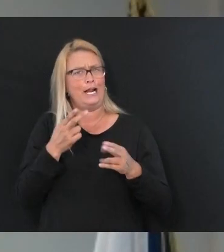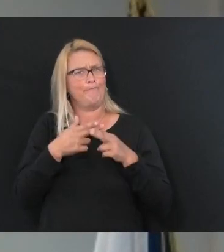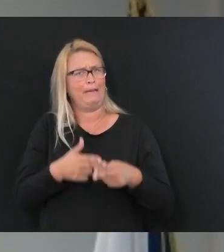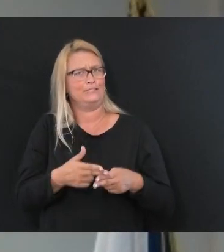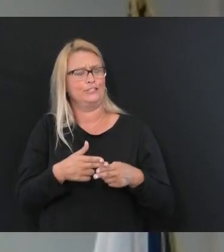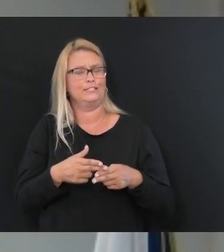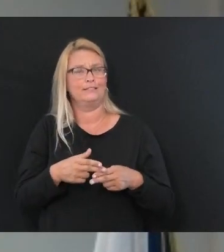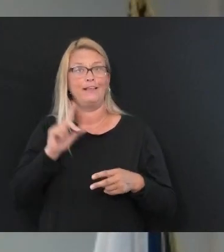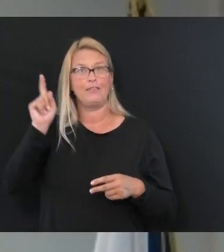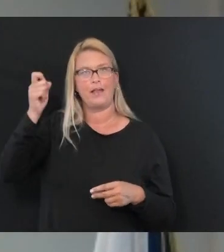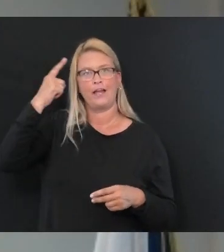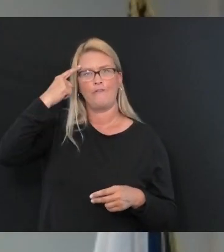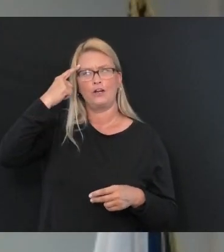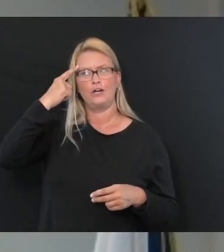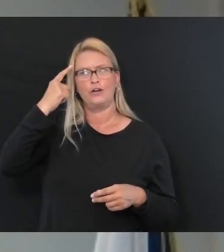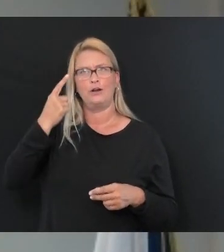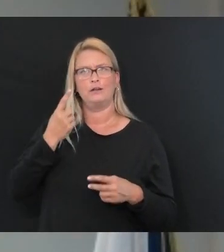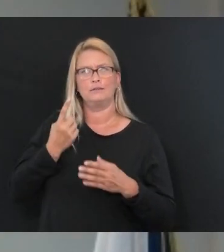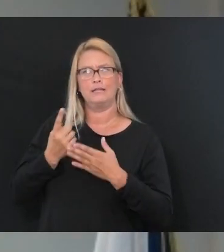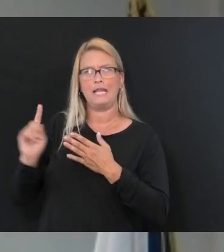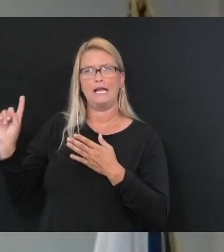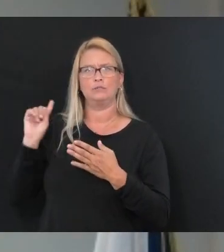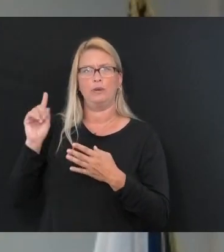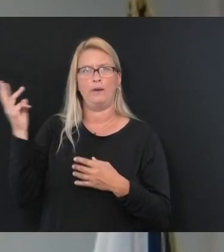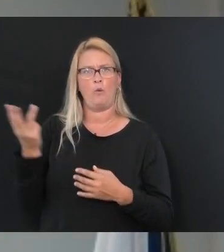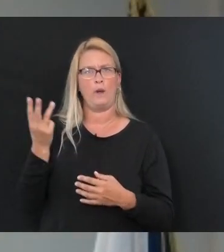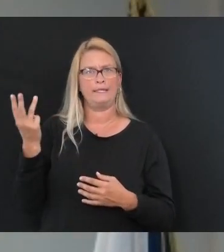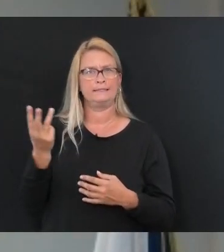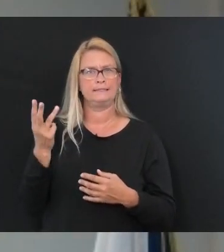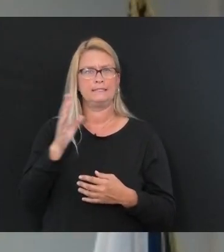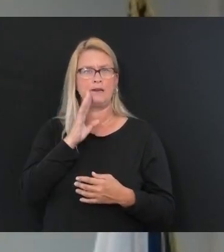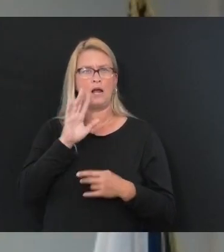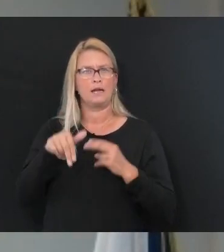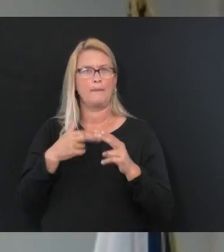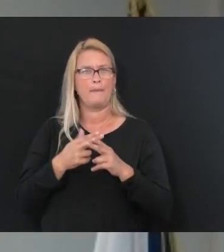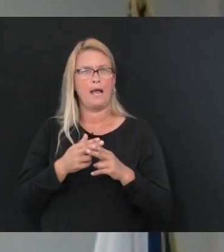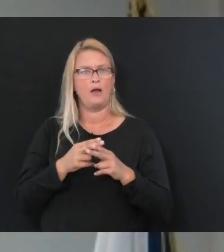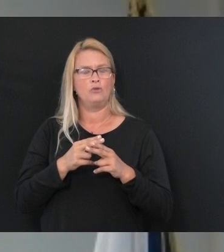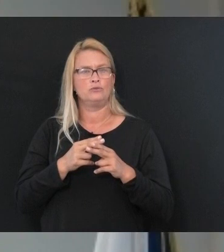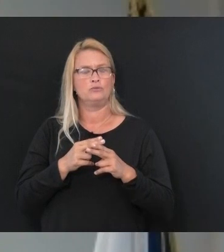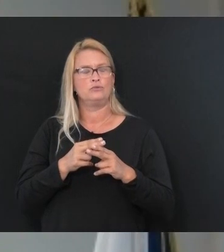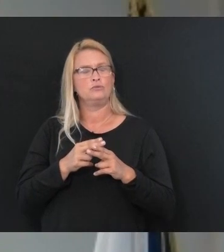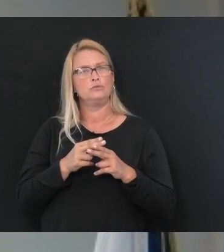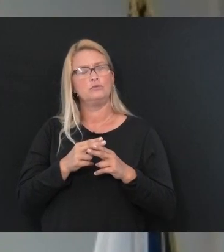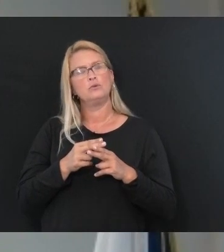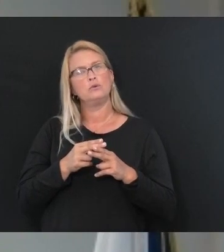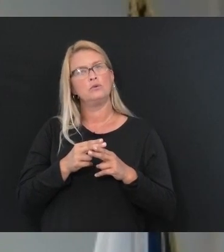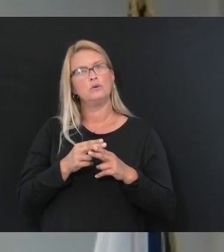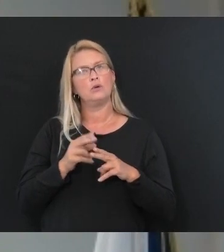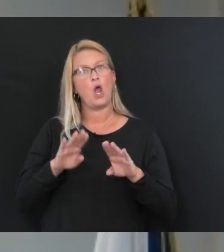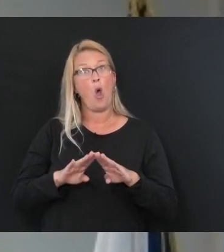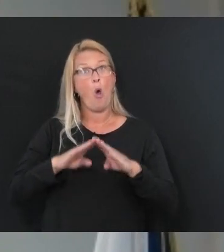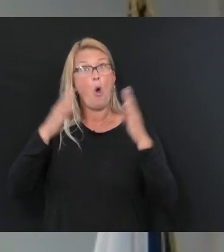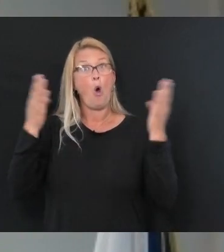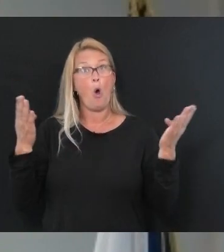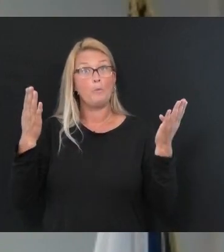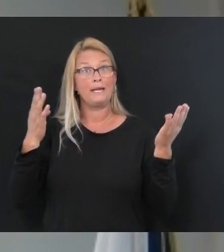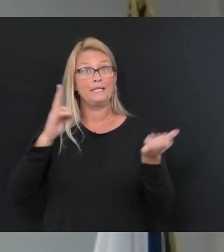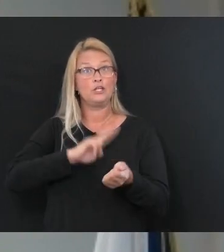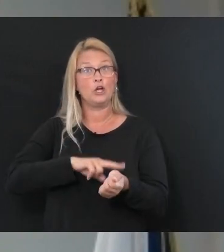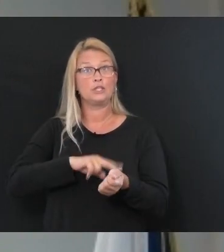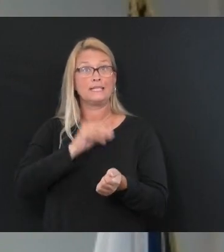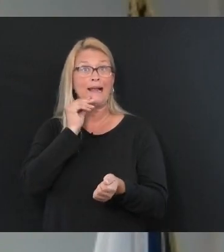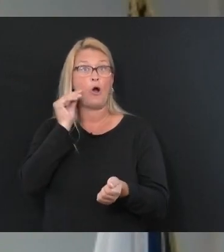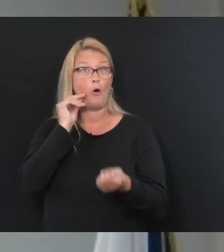talked Wednesday, I believe it was, about moving quickly to open nursing home visitation back